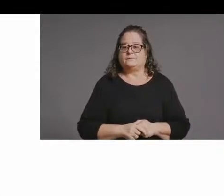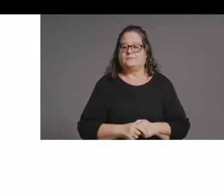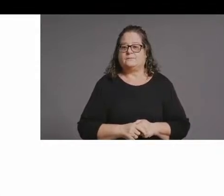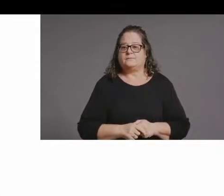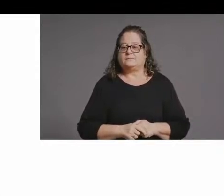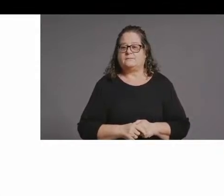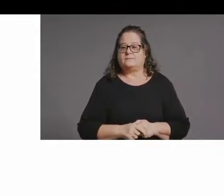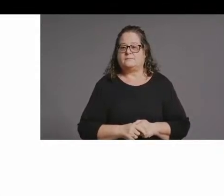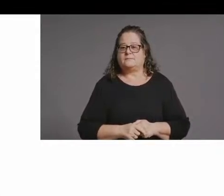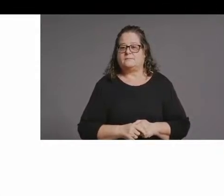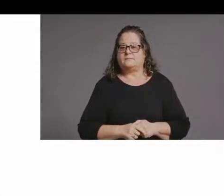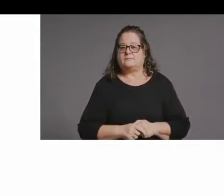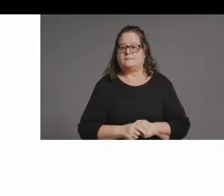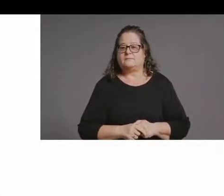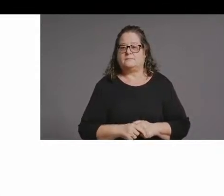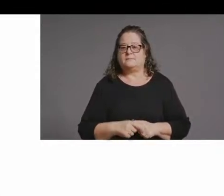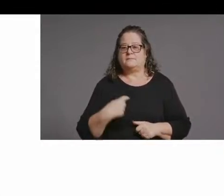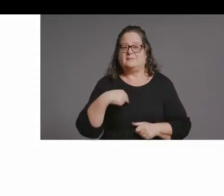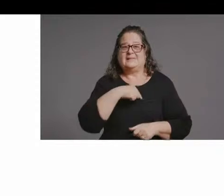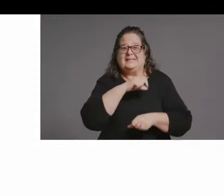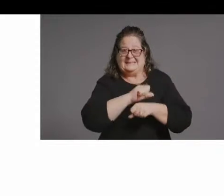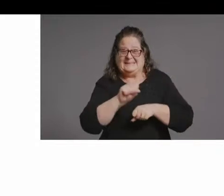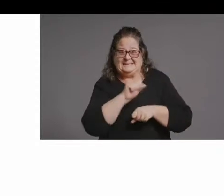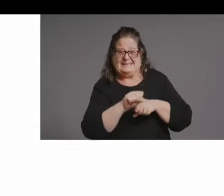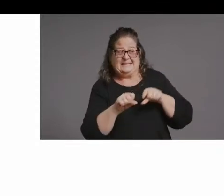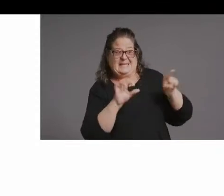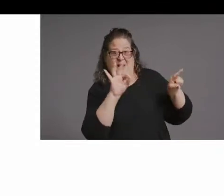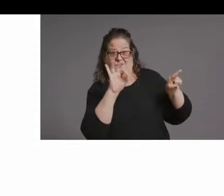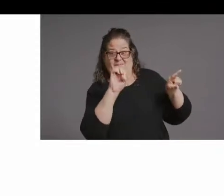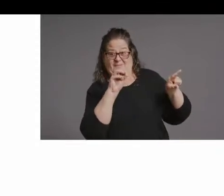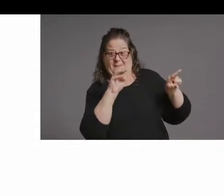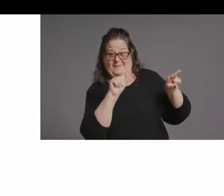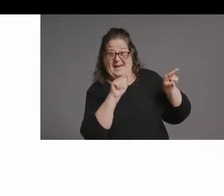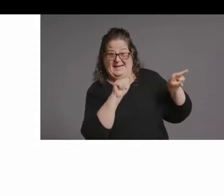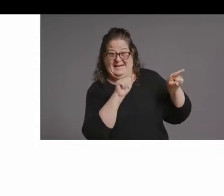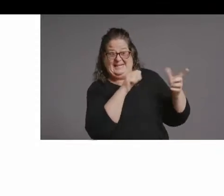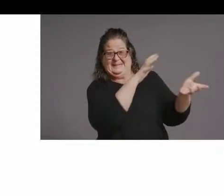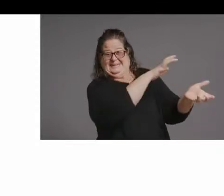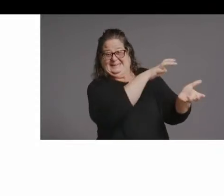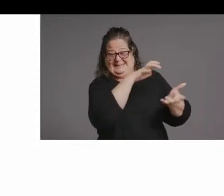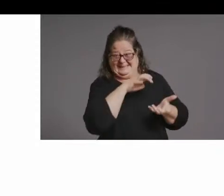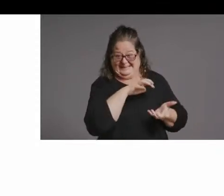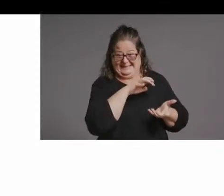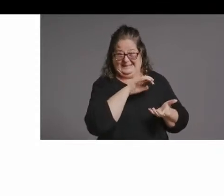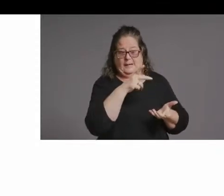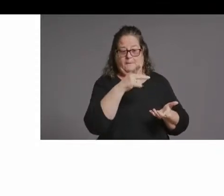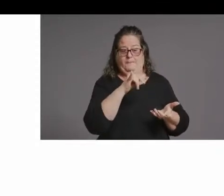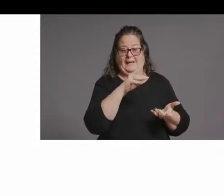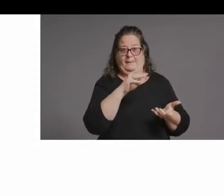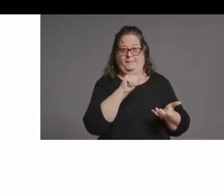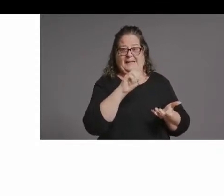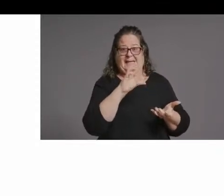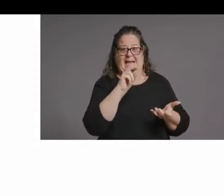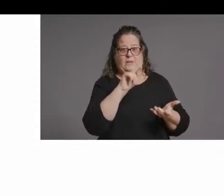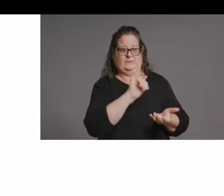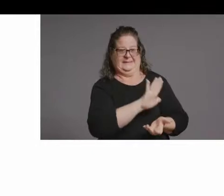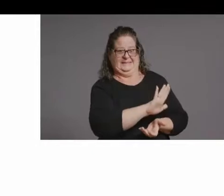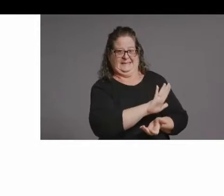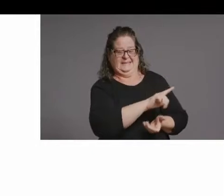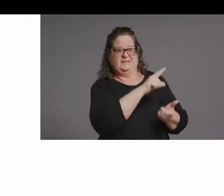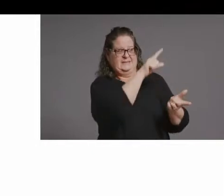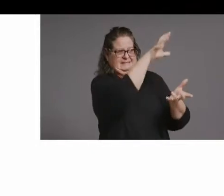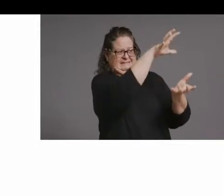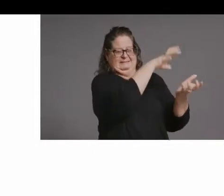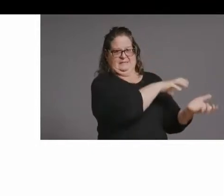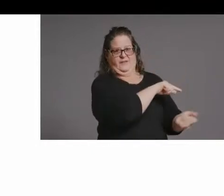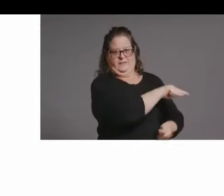County. We were told last week that FEMA's legal counsel had notified them